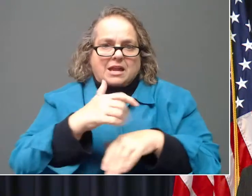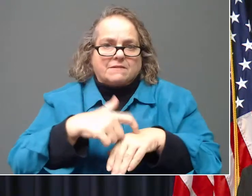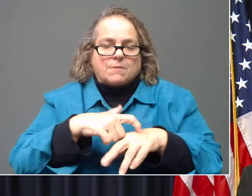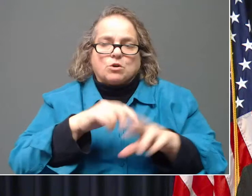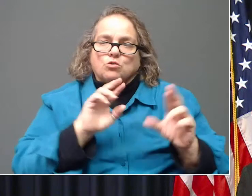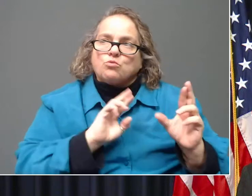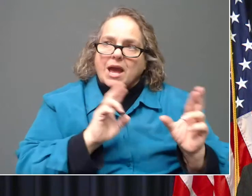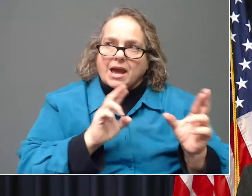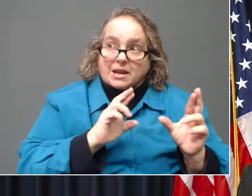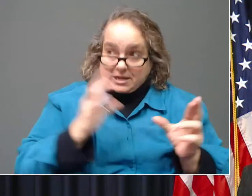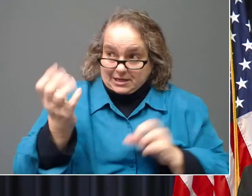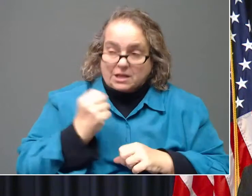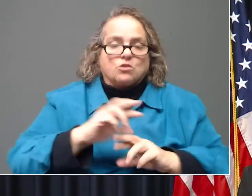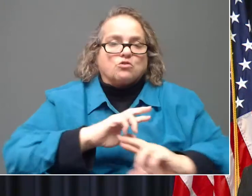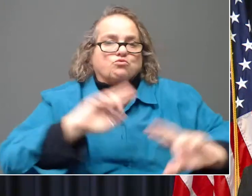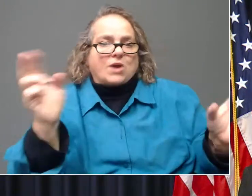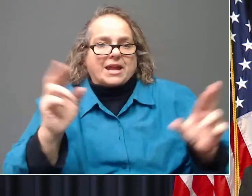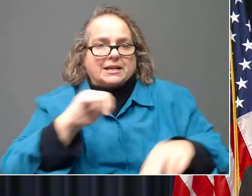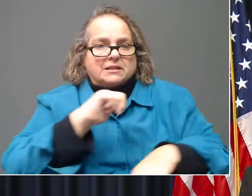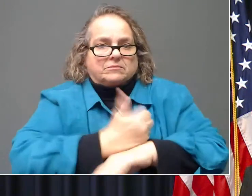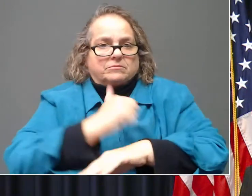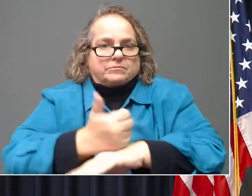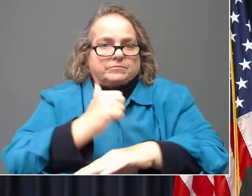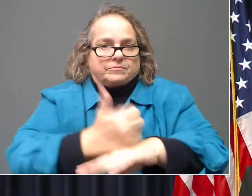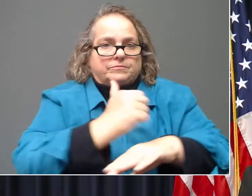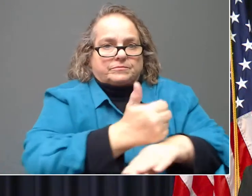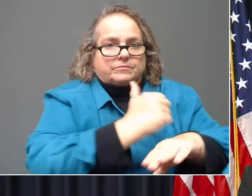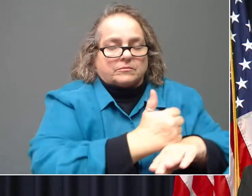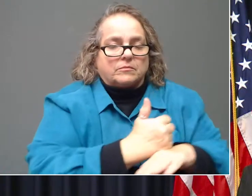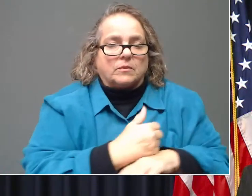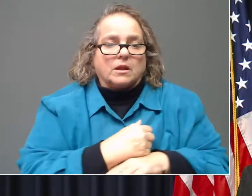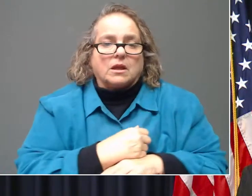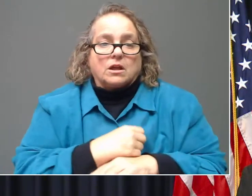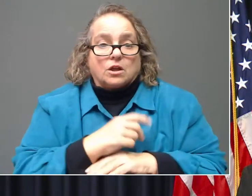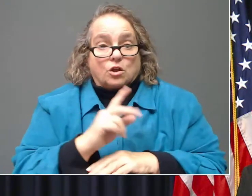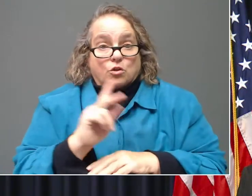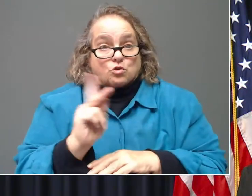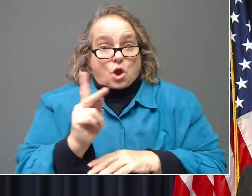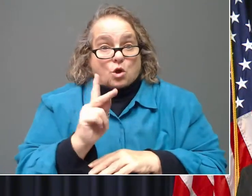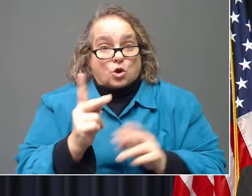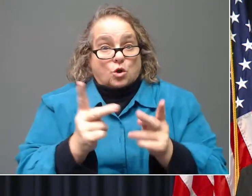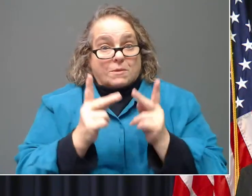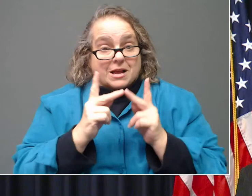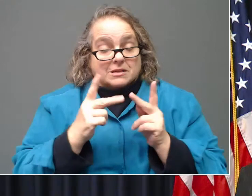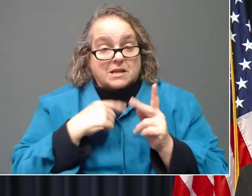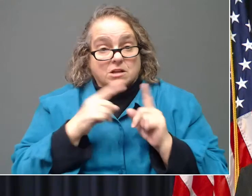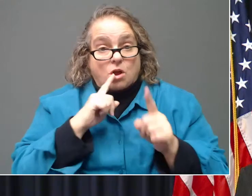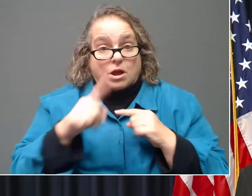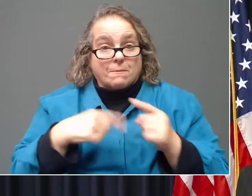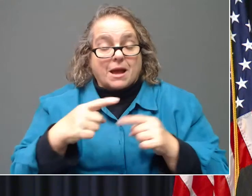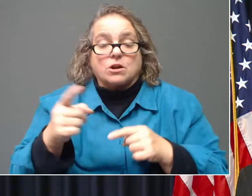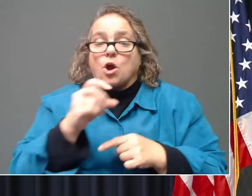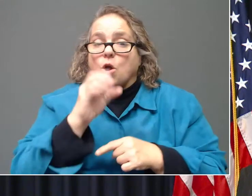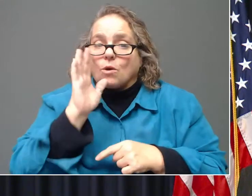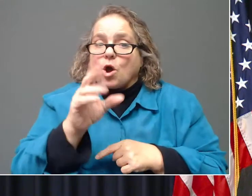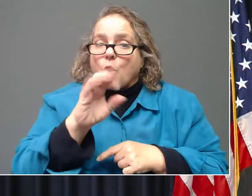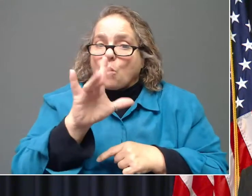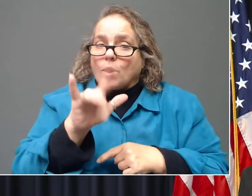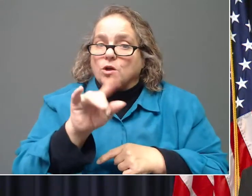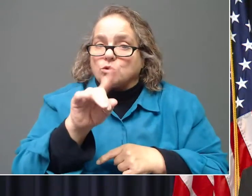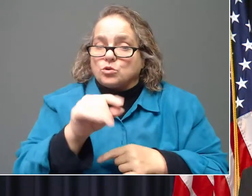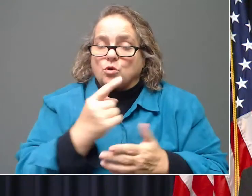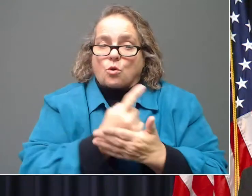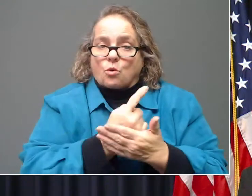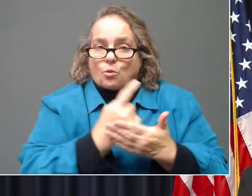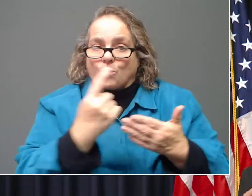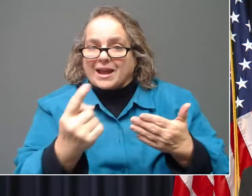for you. Now, the Kroger site I talked about is only doing a week at a time. That's going to change in about